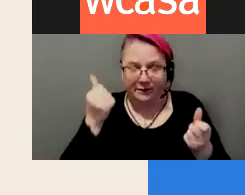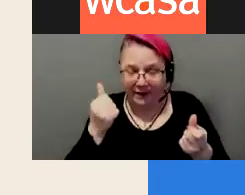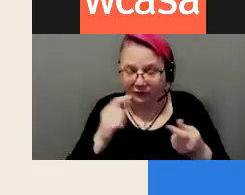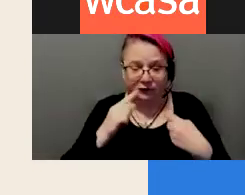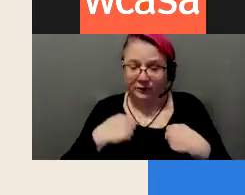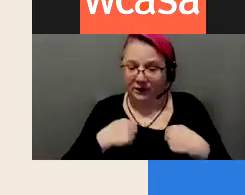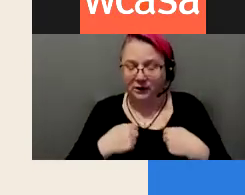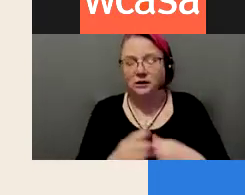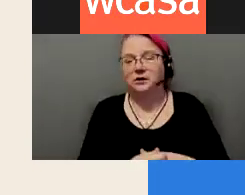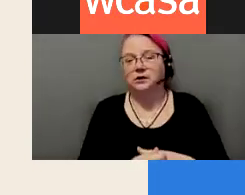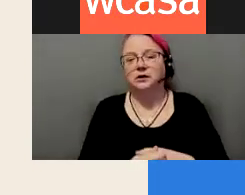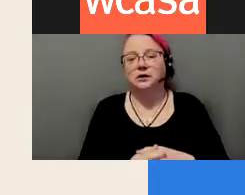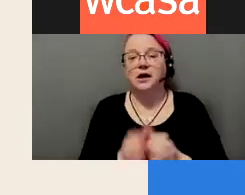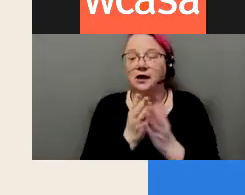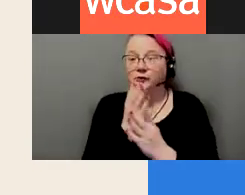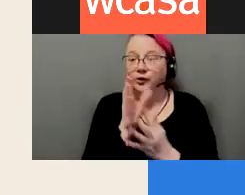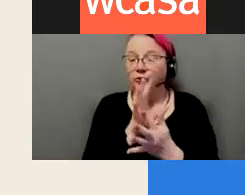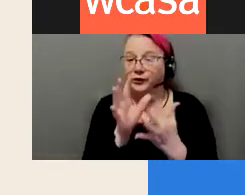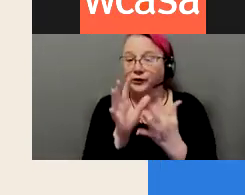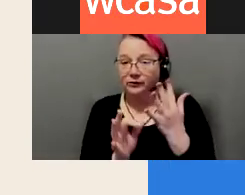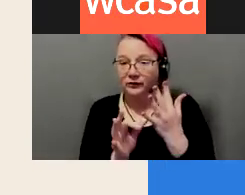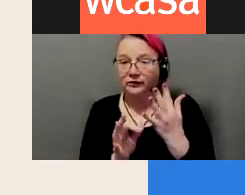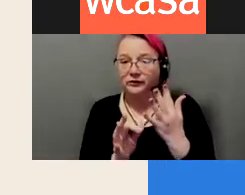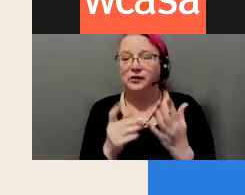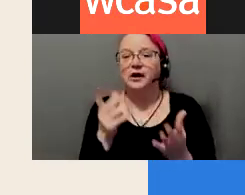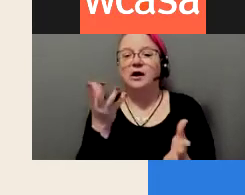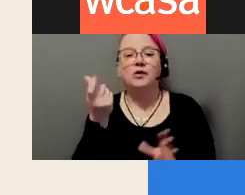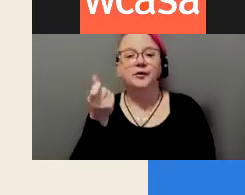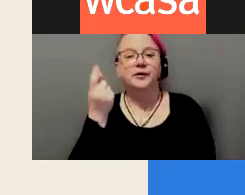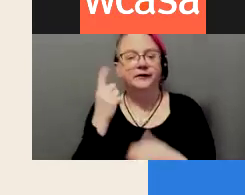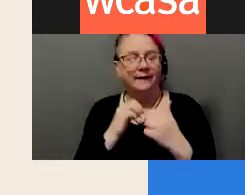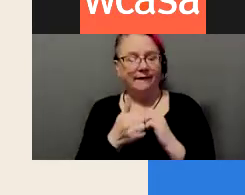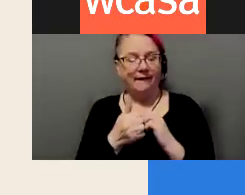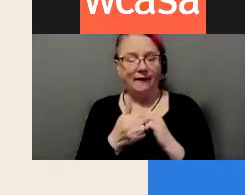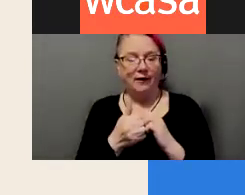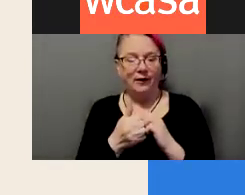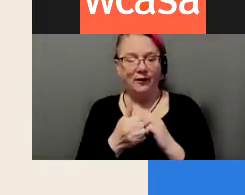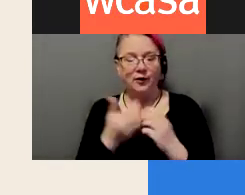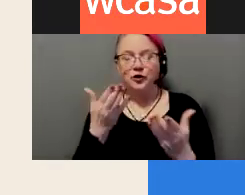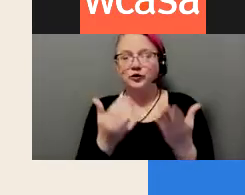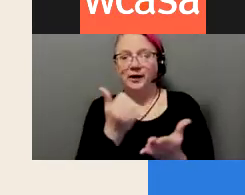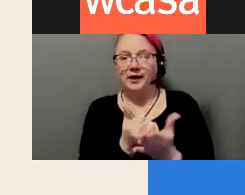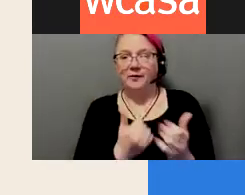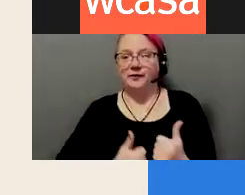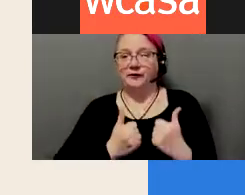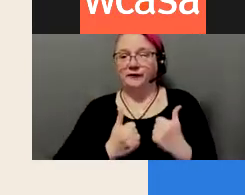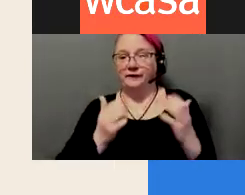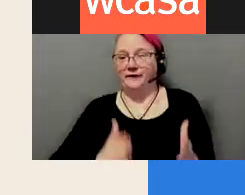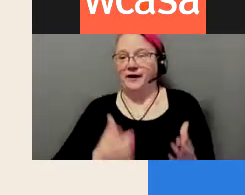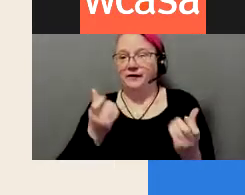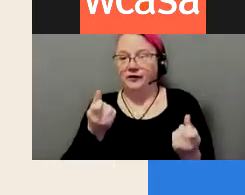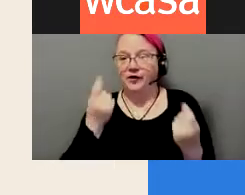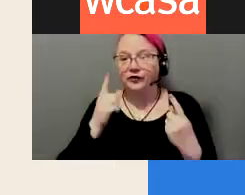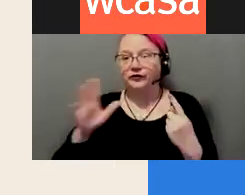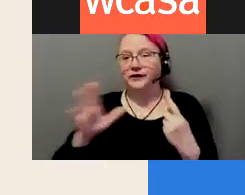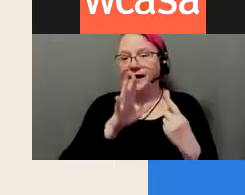removal. As we go through these options, I want you to take note of how you might help a survivor understand their options